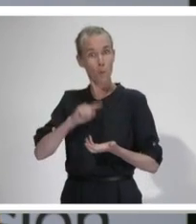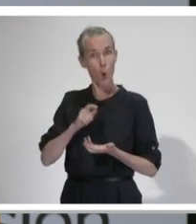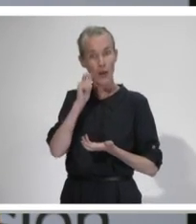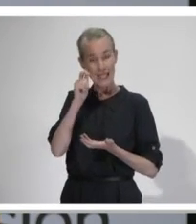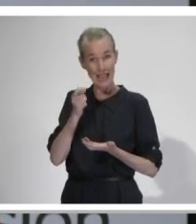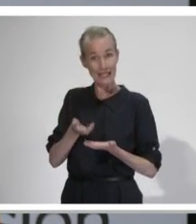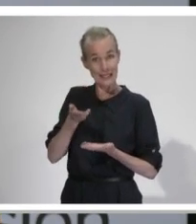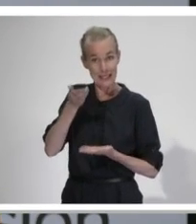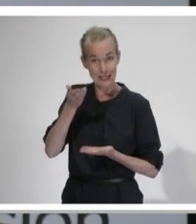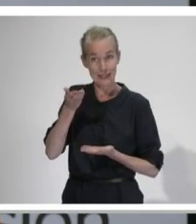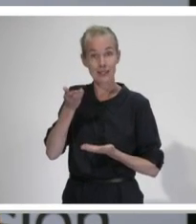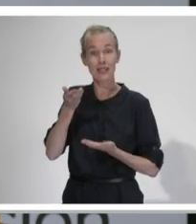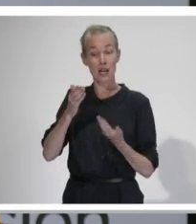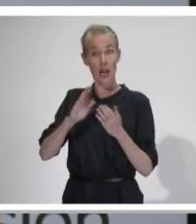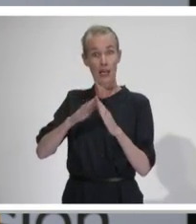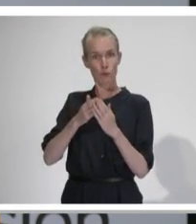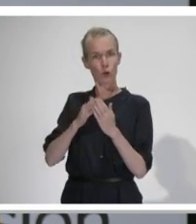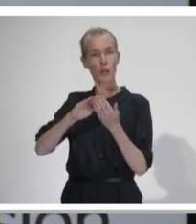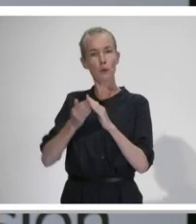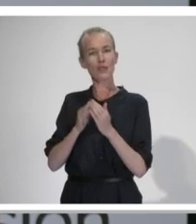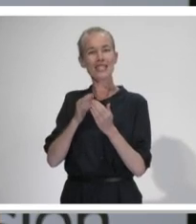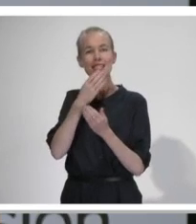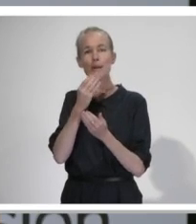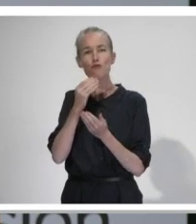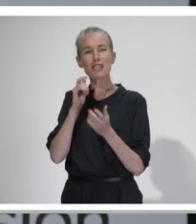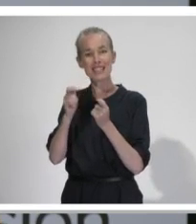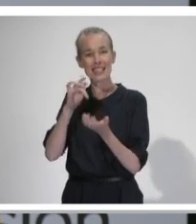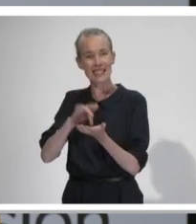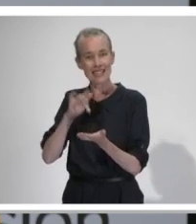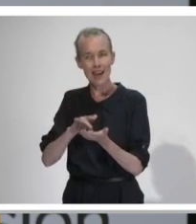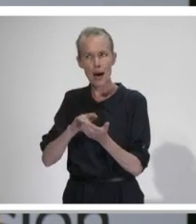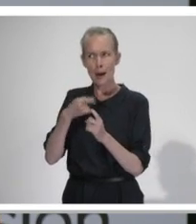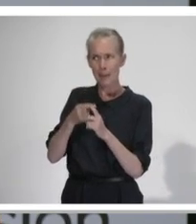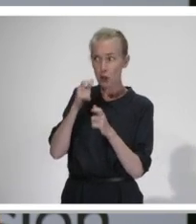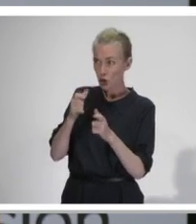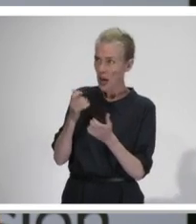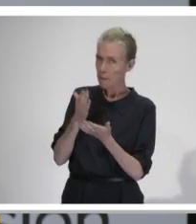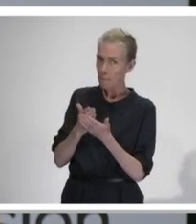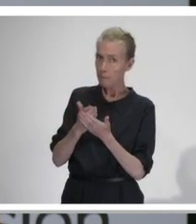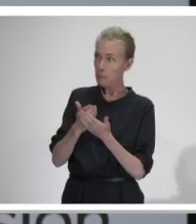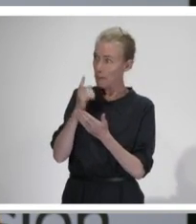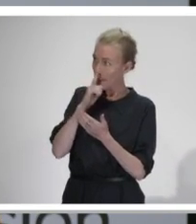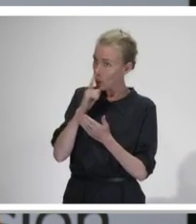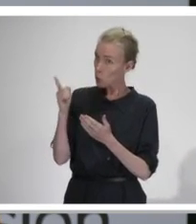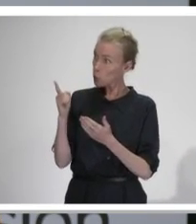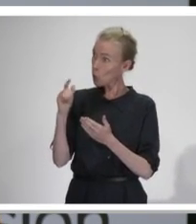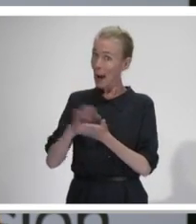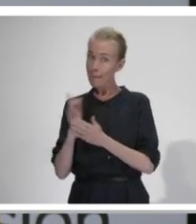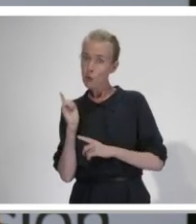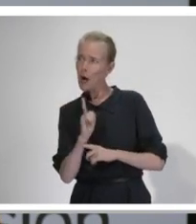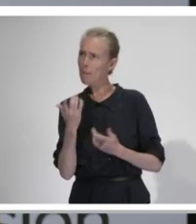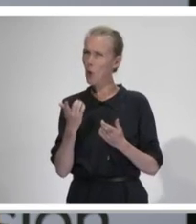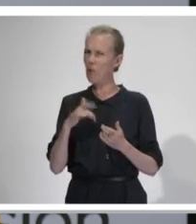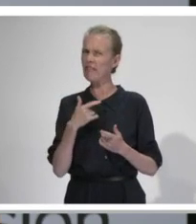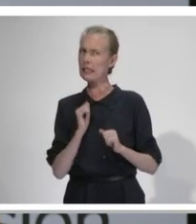were no access issues. But the other recommendation they made was to actually target what they referred to as hotspots,